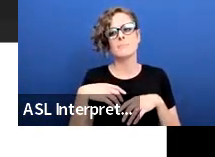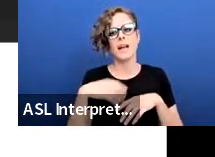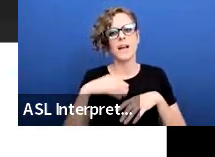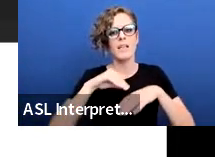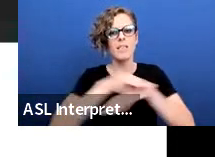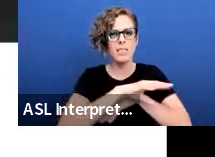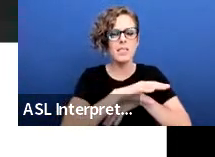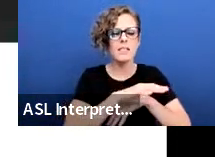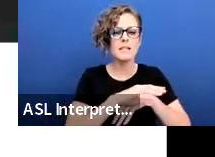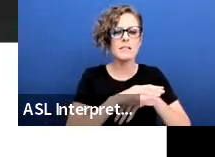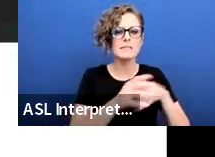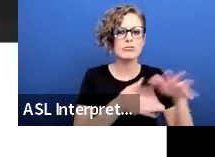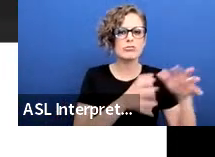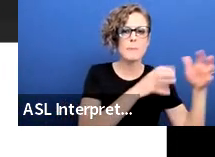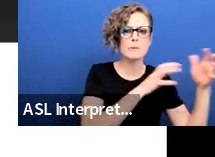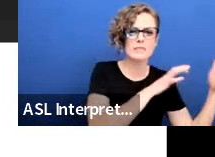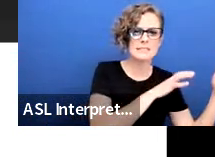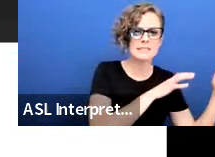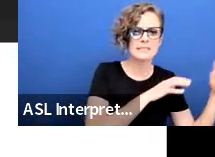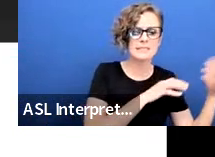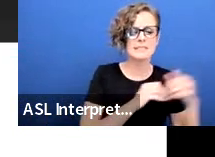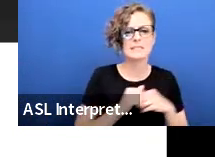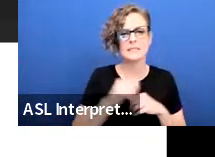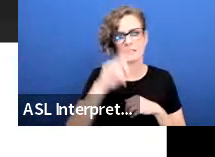we're experiencing otherwise. And,